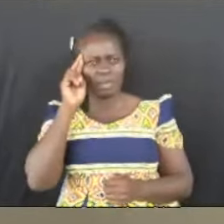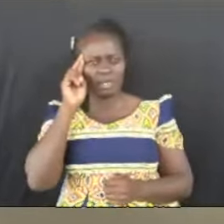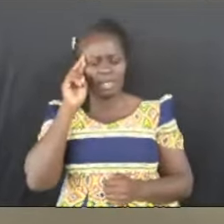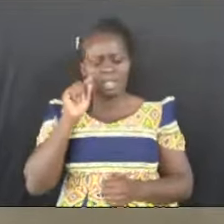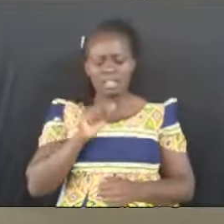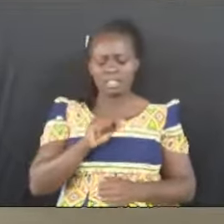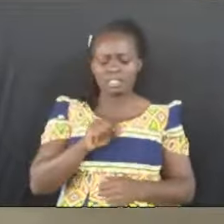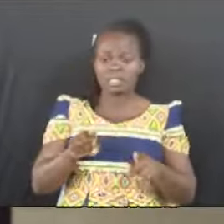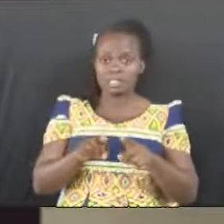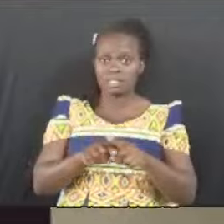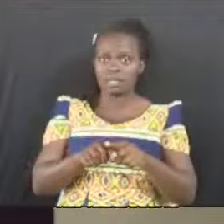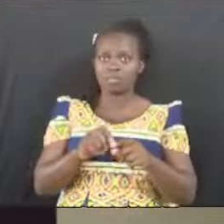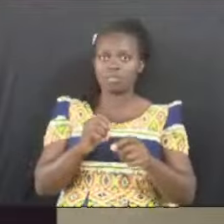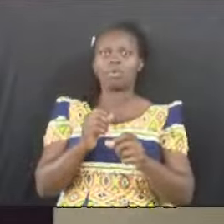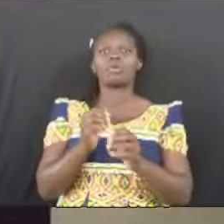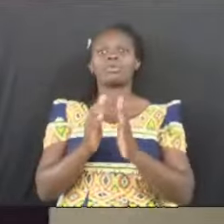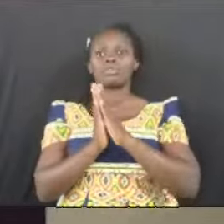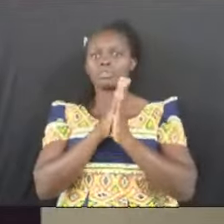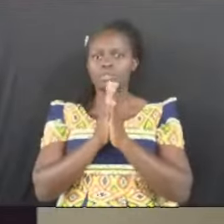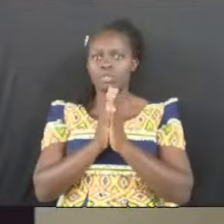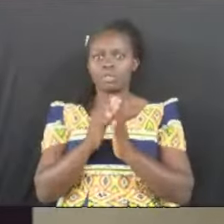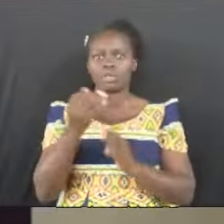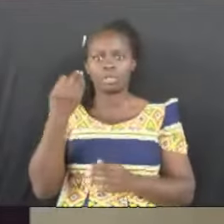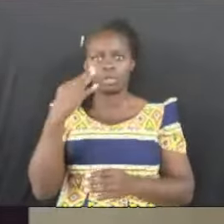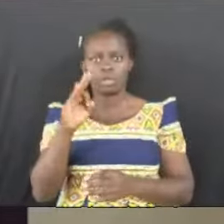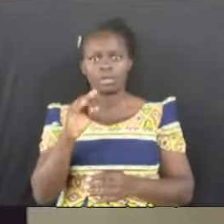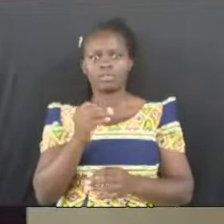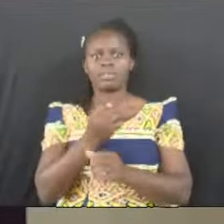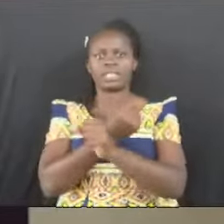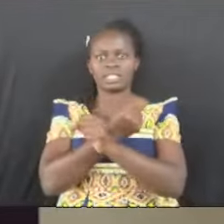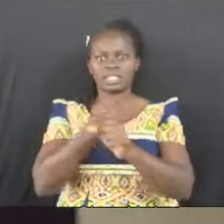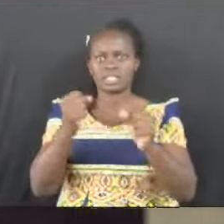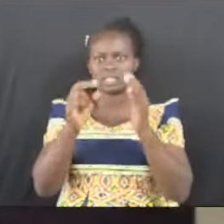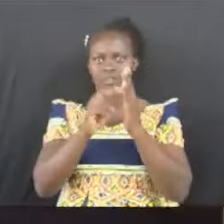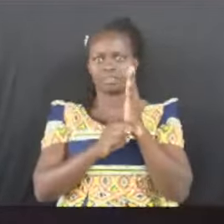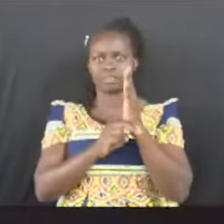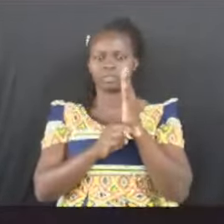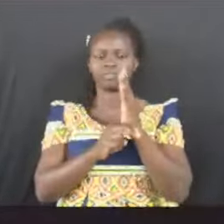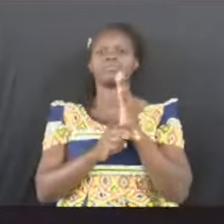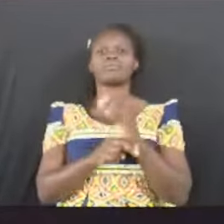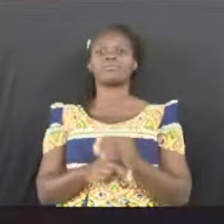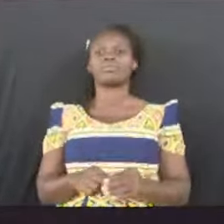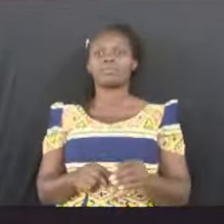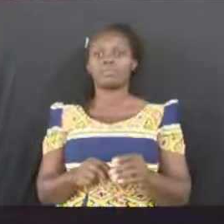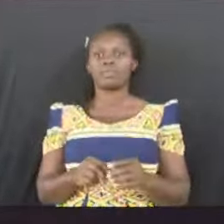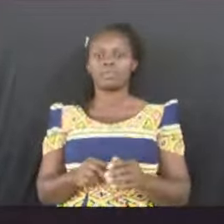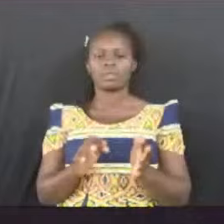whole Bible. Let me take you to the book of Exodus. God